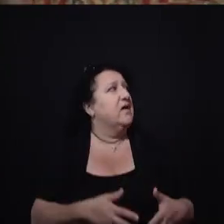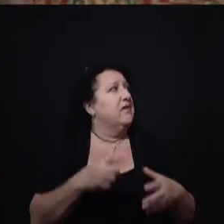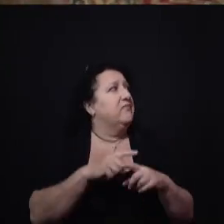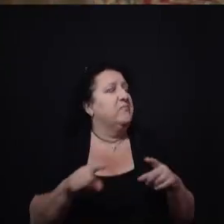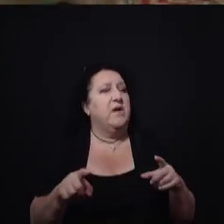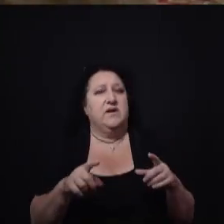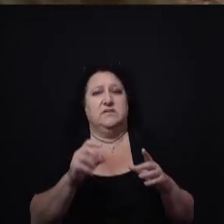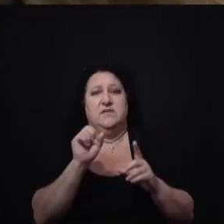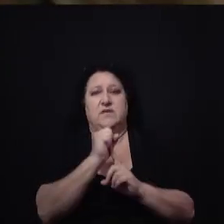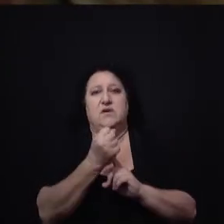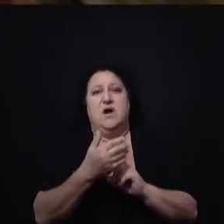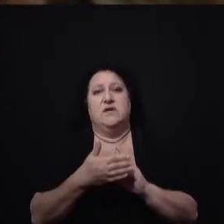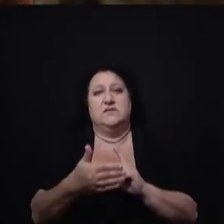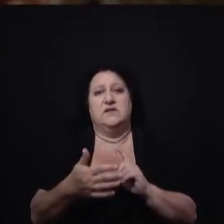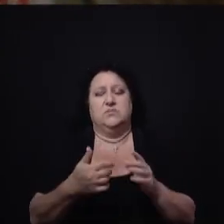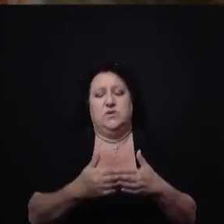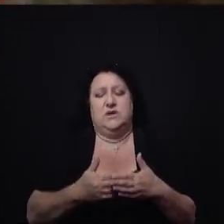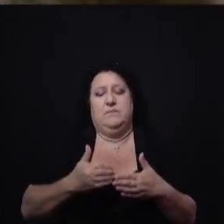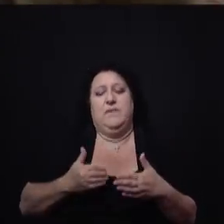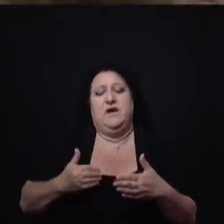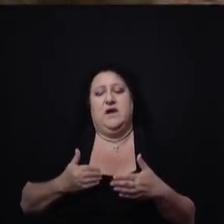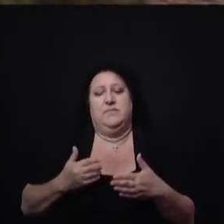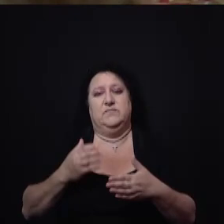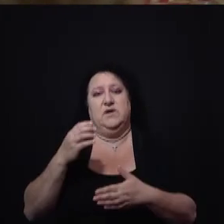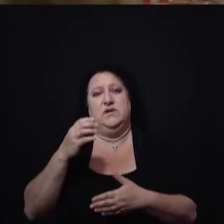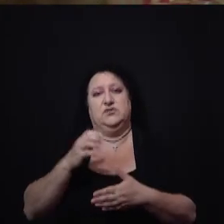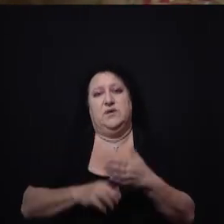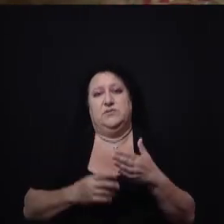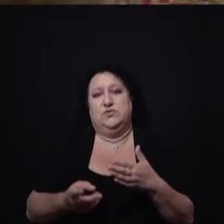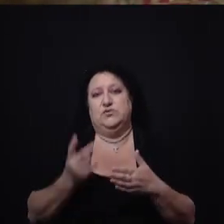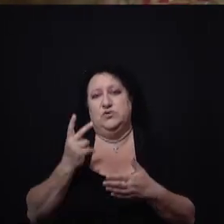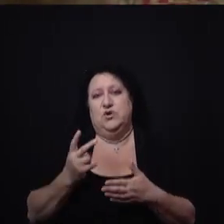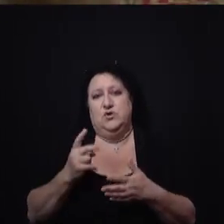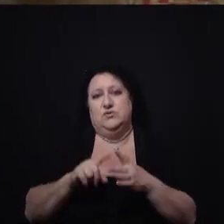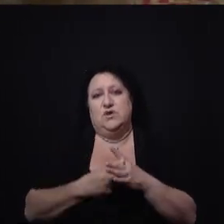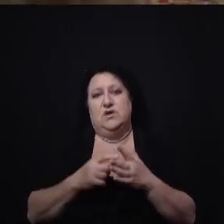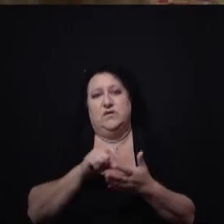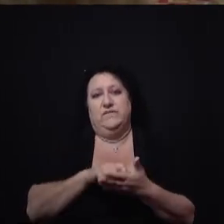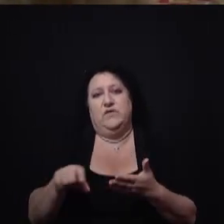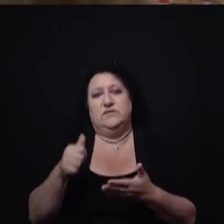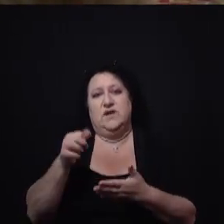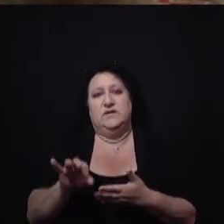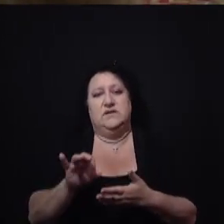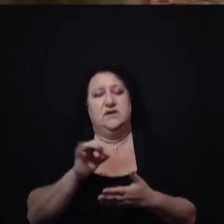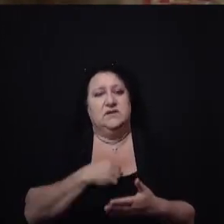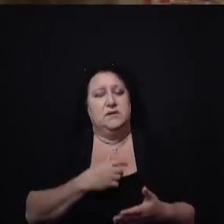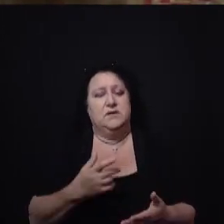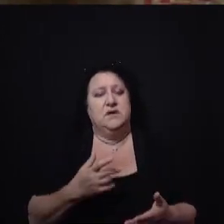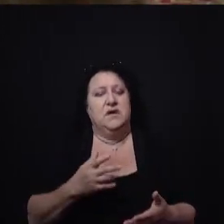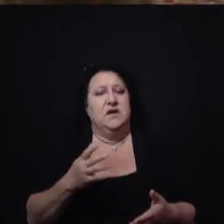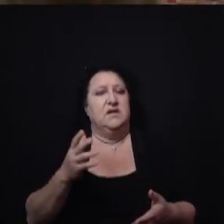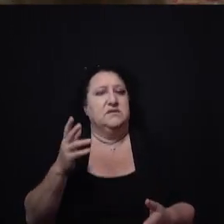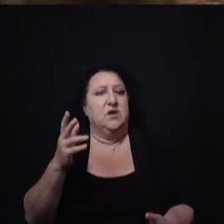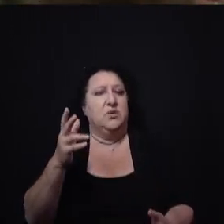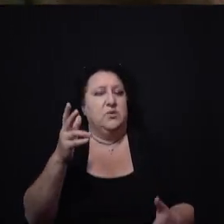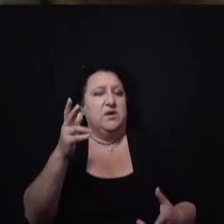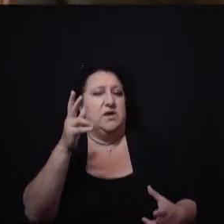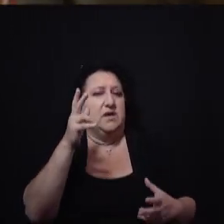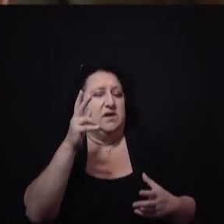context, we're going to back up just a few verses in chapter 2, beginning with verse 19. Hear now the word of the